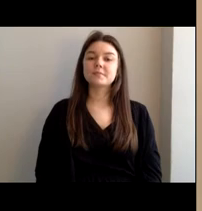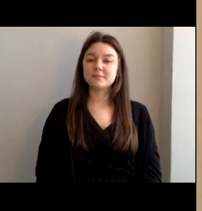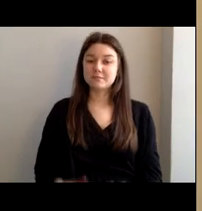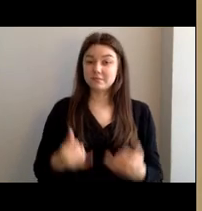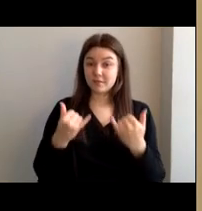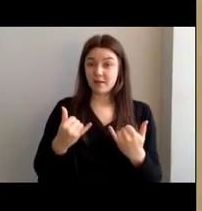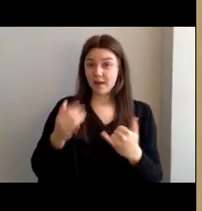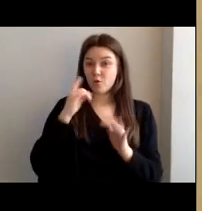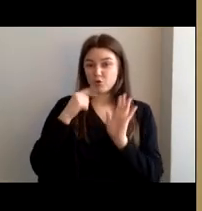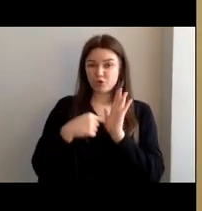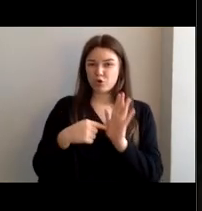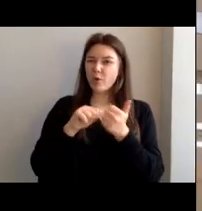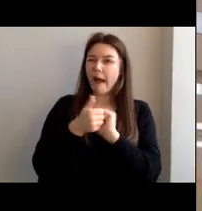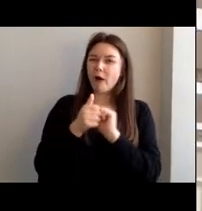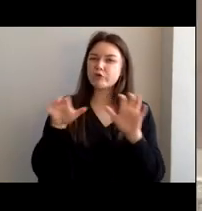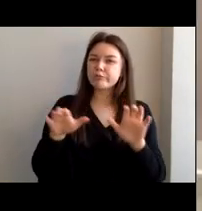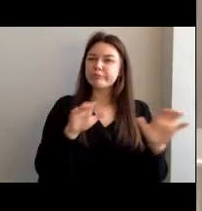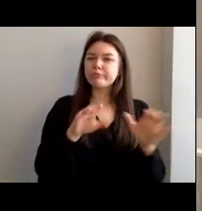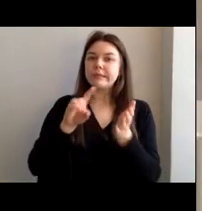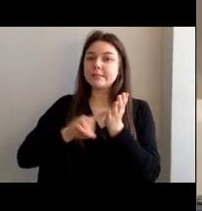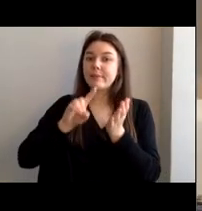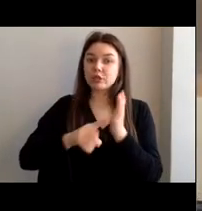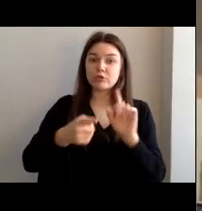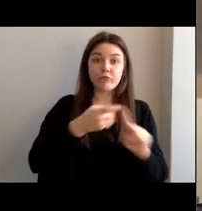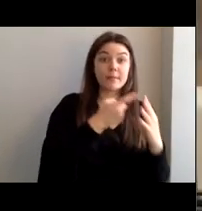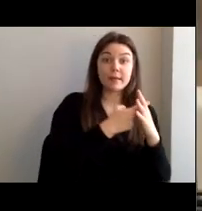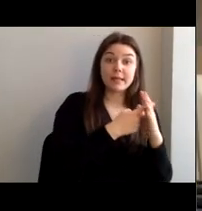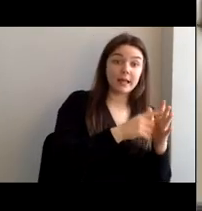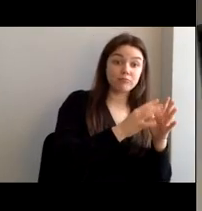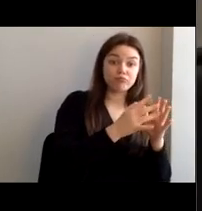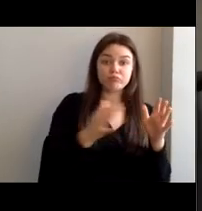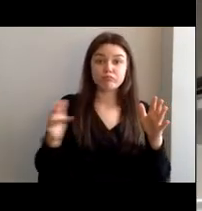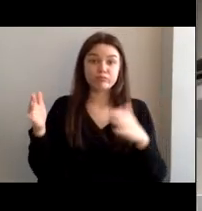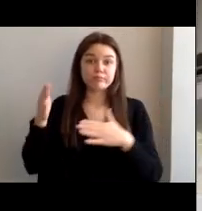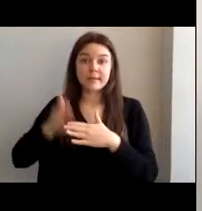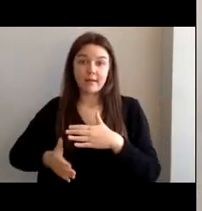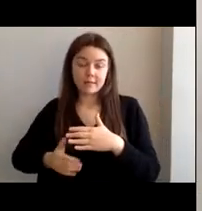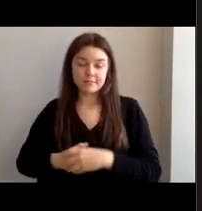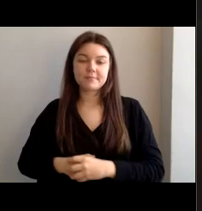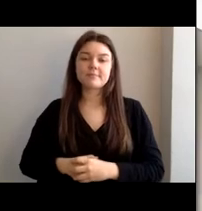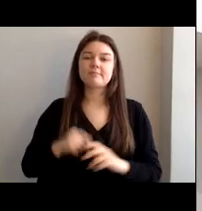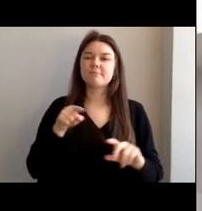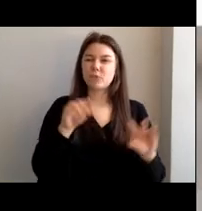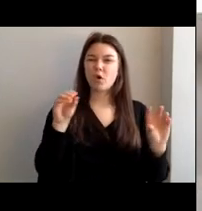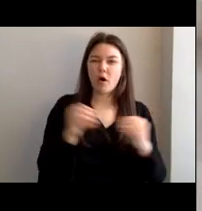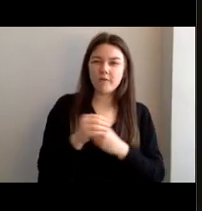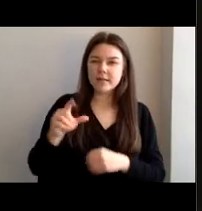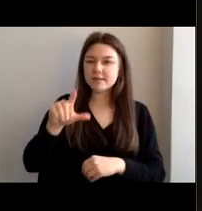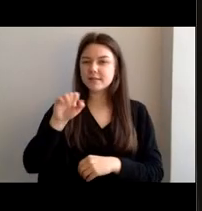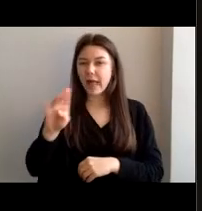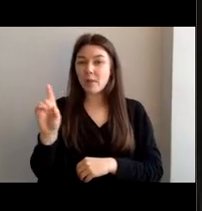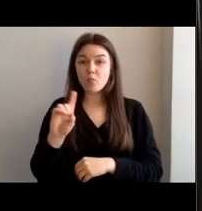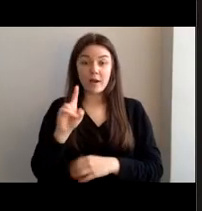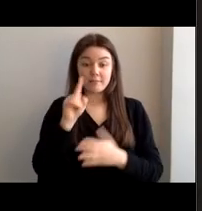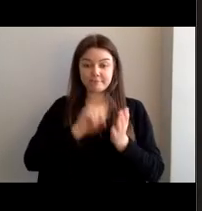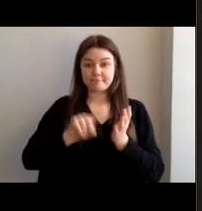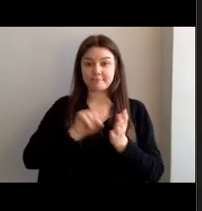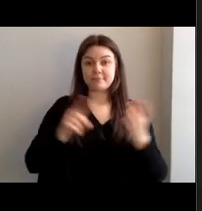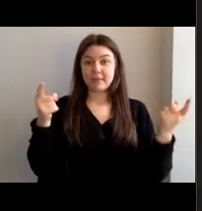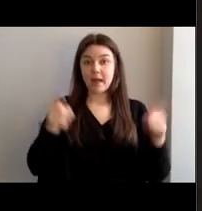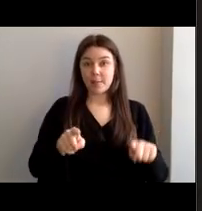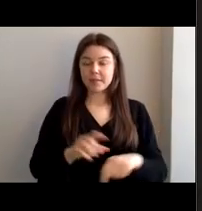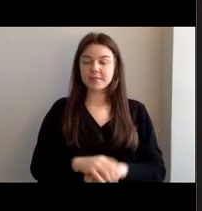to conduct inspection from beginning to the end. Here's our office and our lab where the magic happens. But